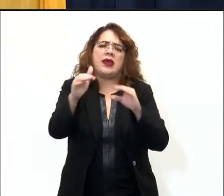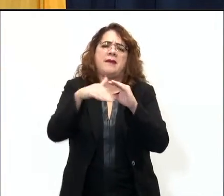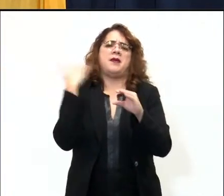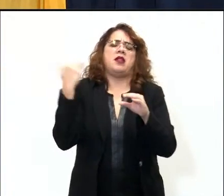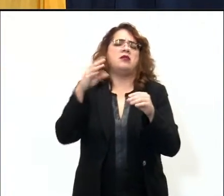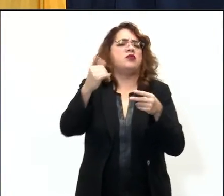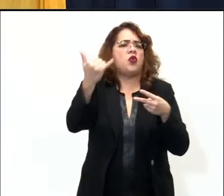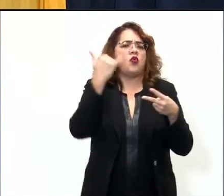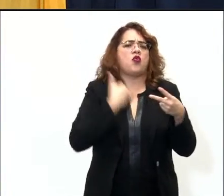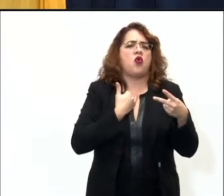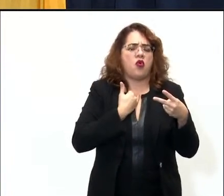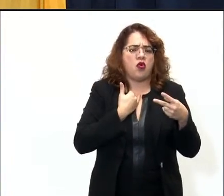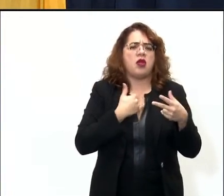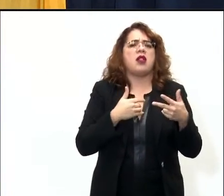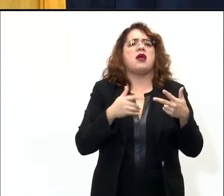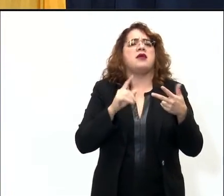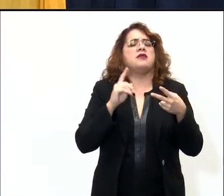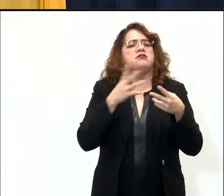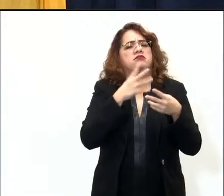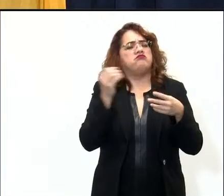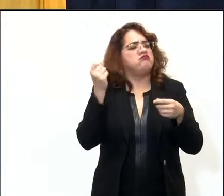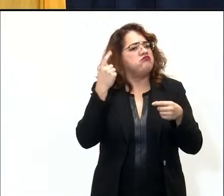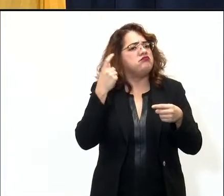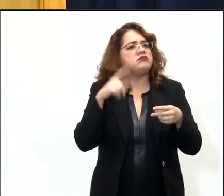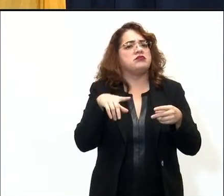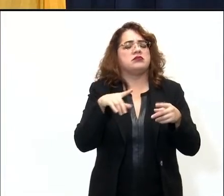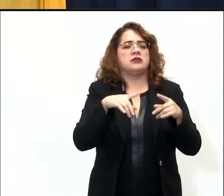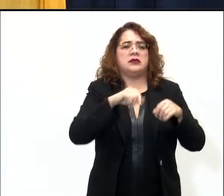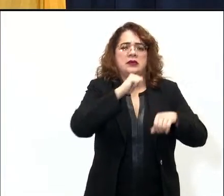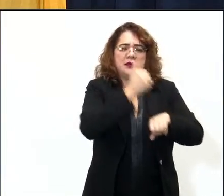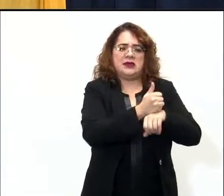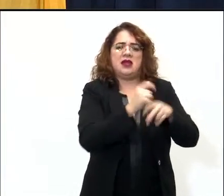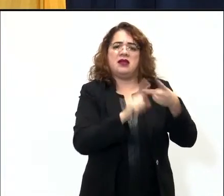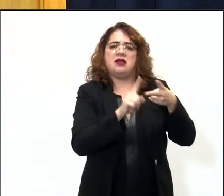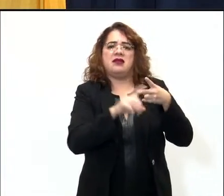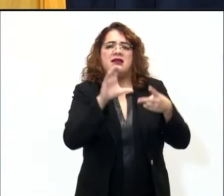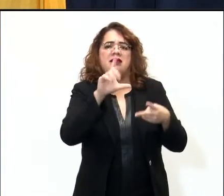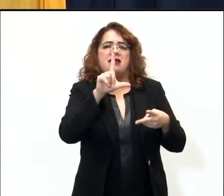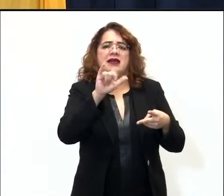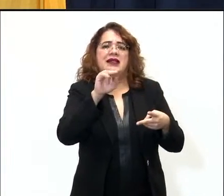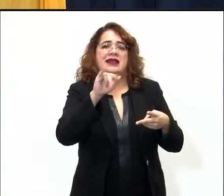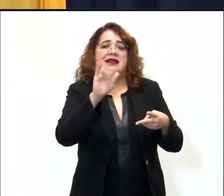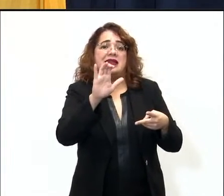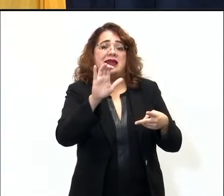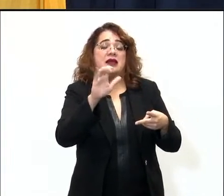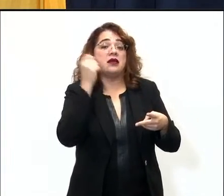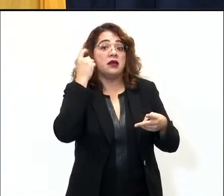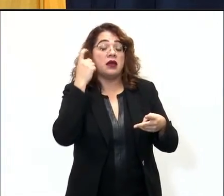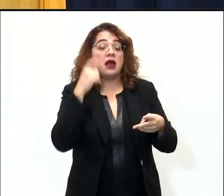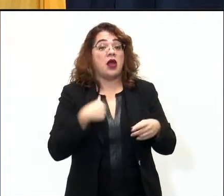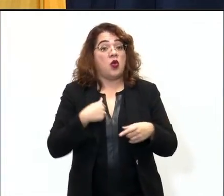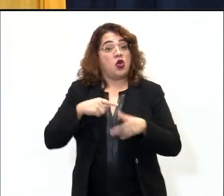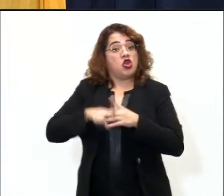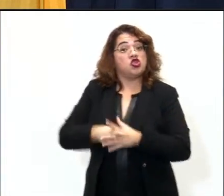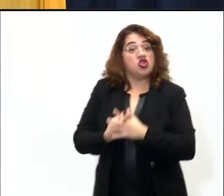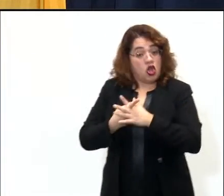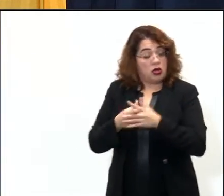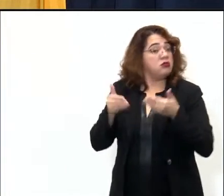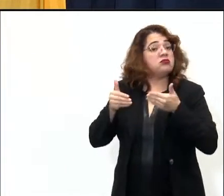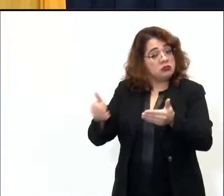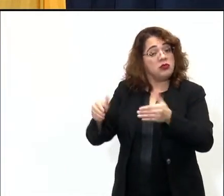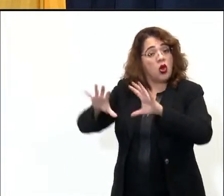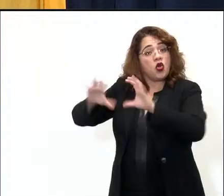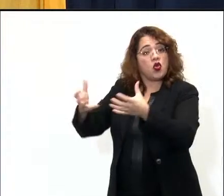can finish up Group A. And just because we're about to start Group B doesn't mean Group A is done. So if for some reason you couldn't